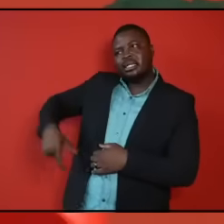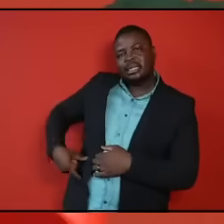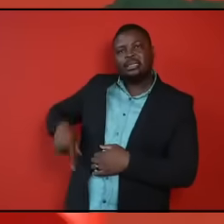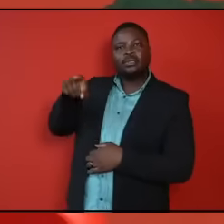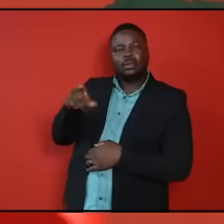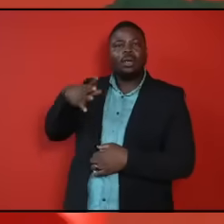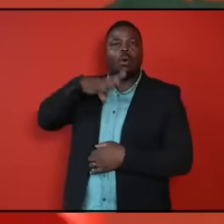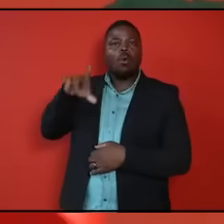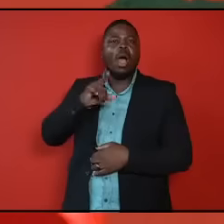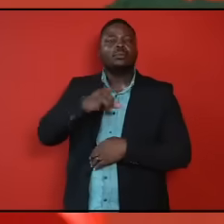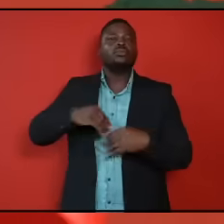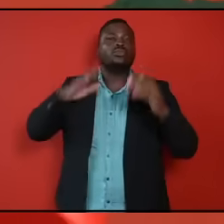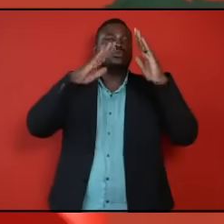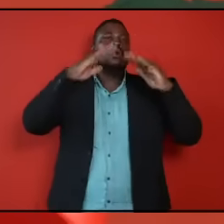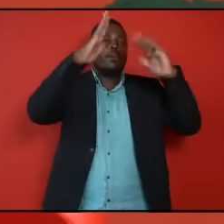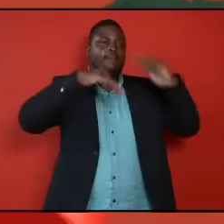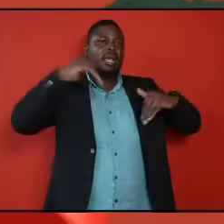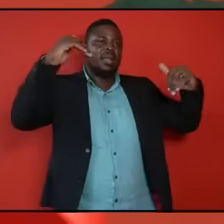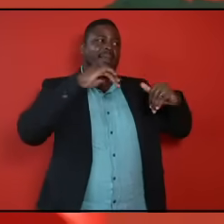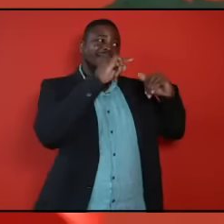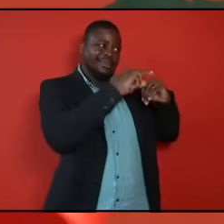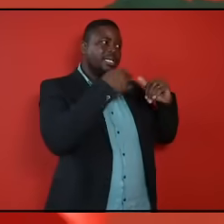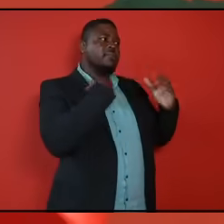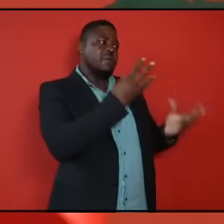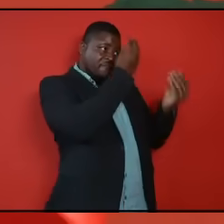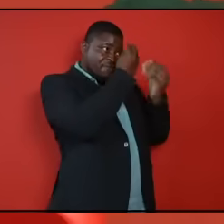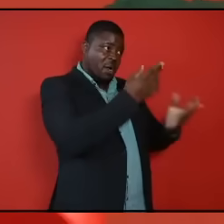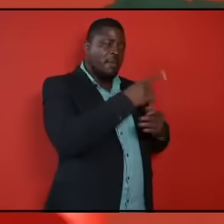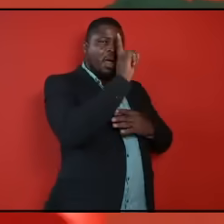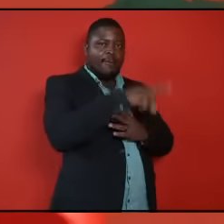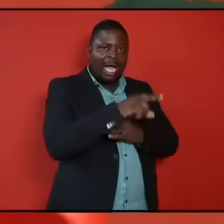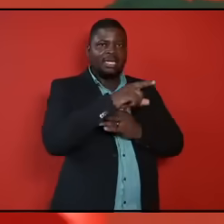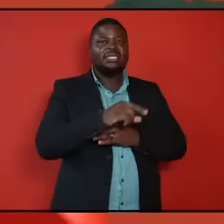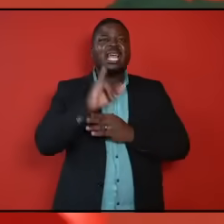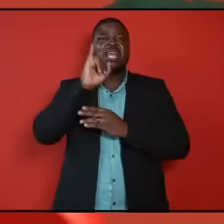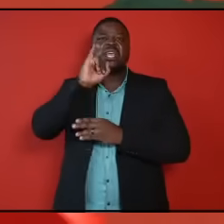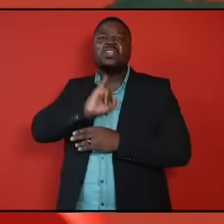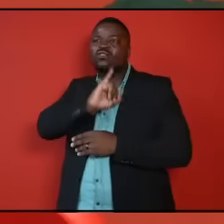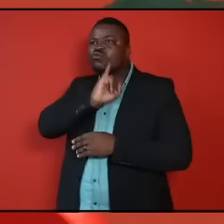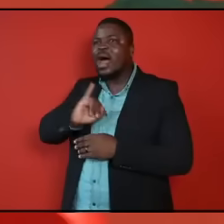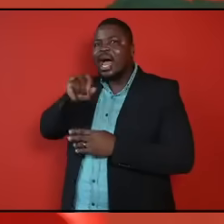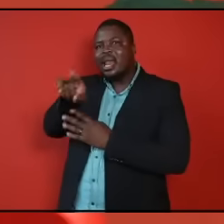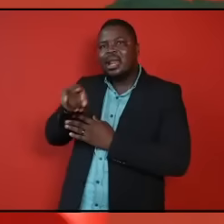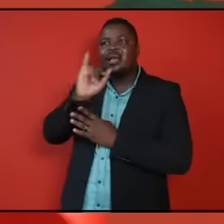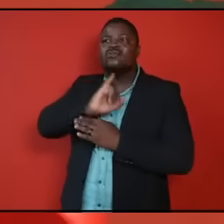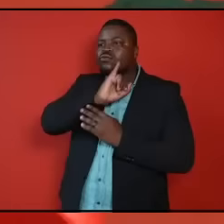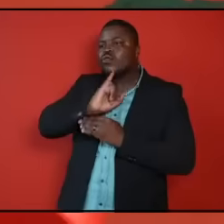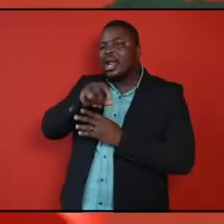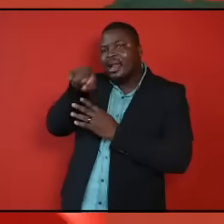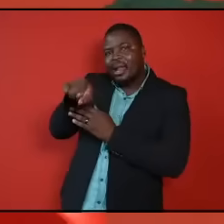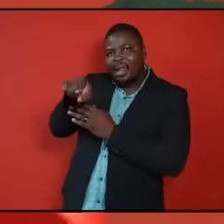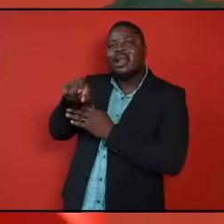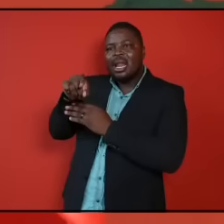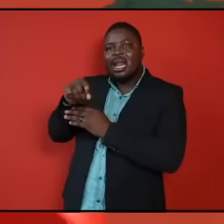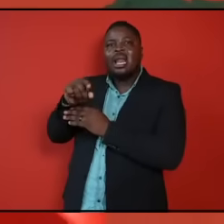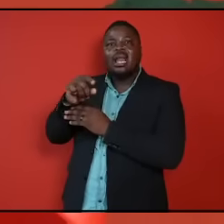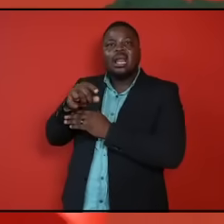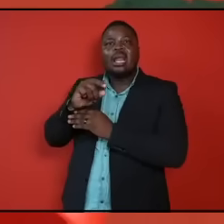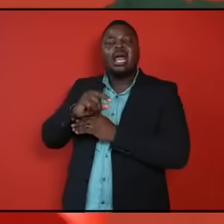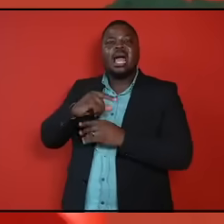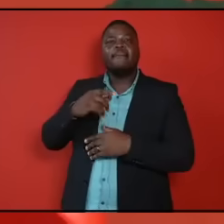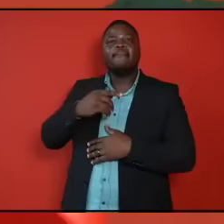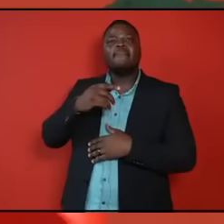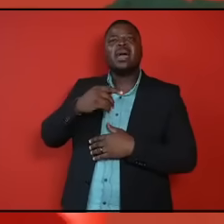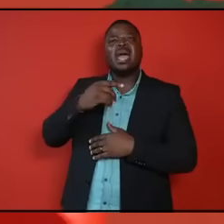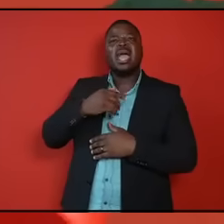resolution of Parliament to close the Israeli embassy with immediate effect. The EFF remains firm in